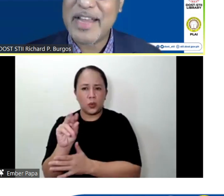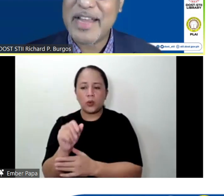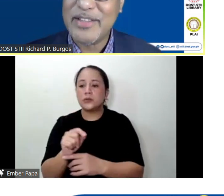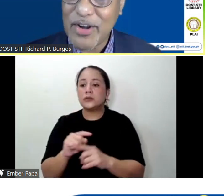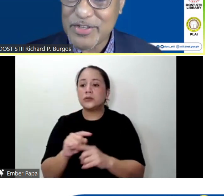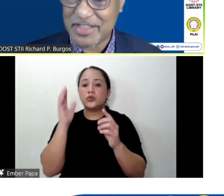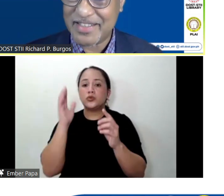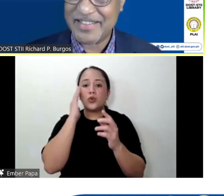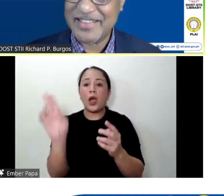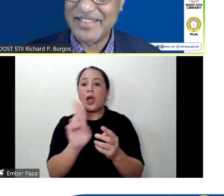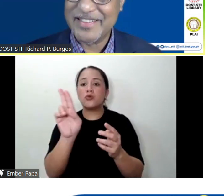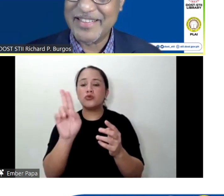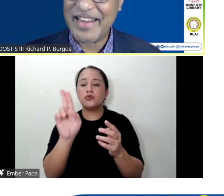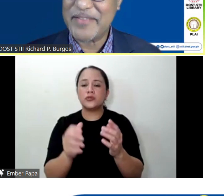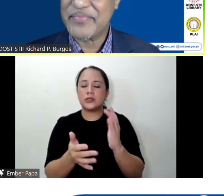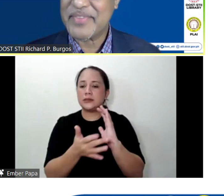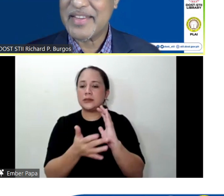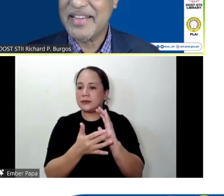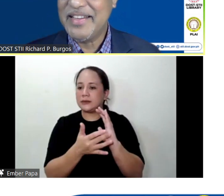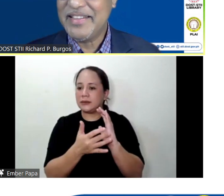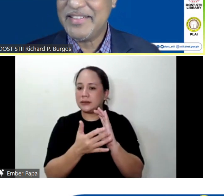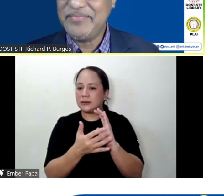use technology, okay?